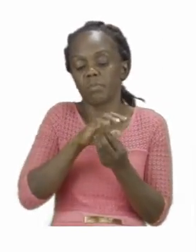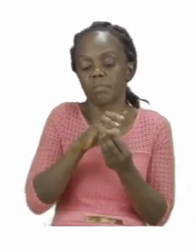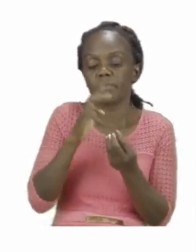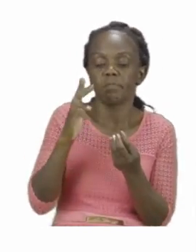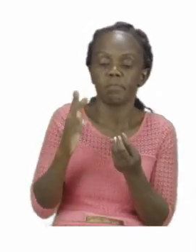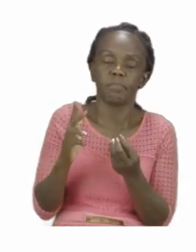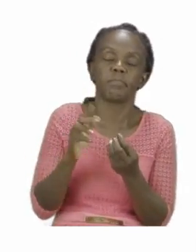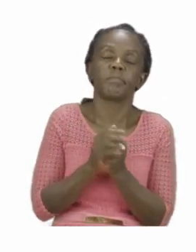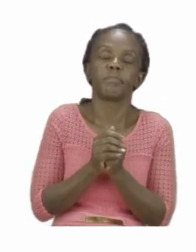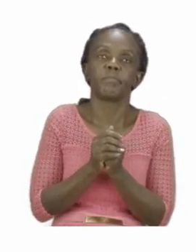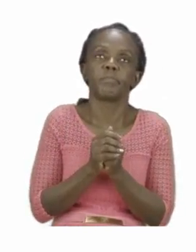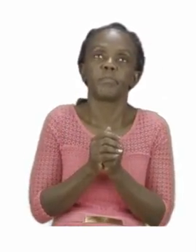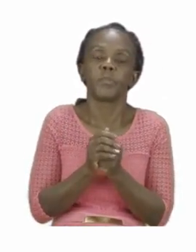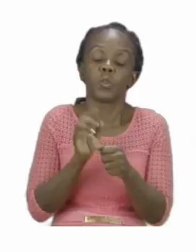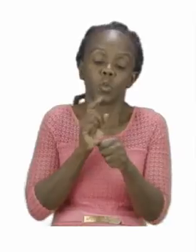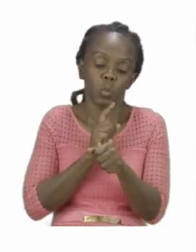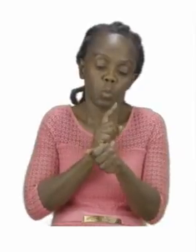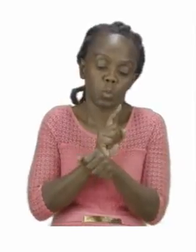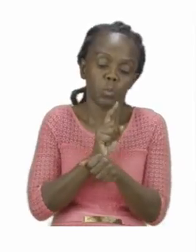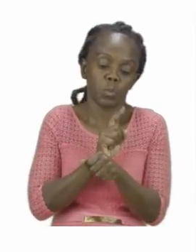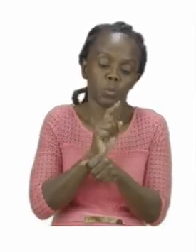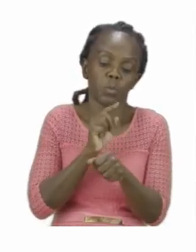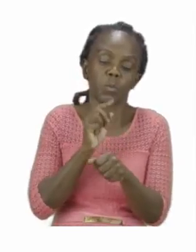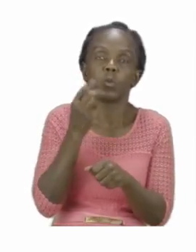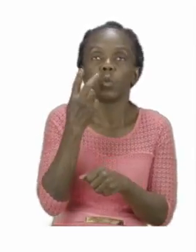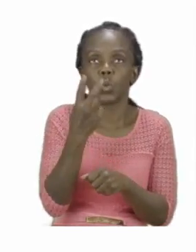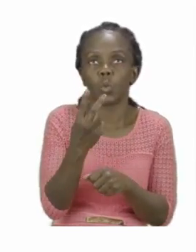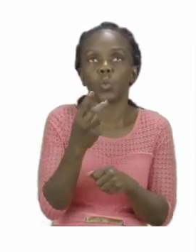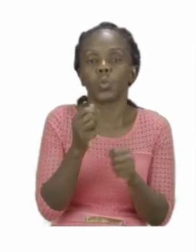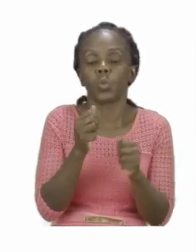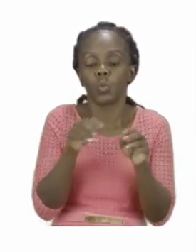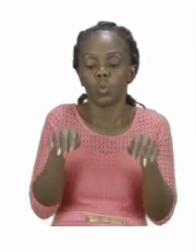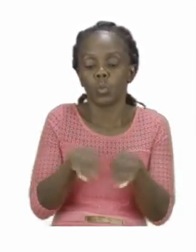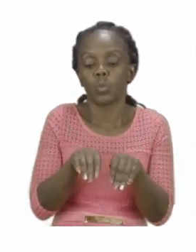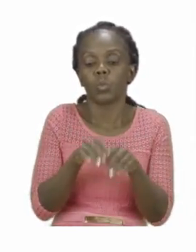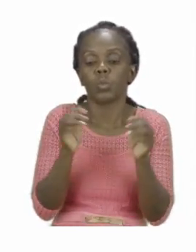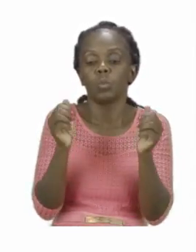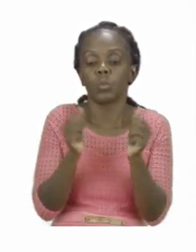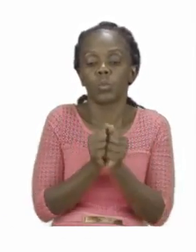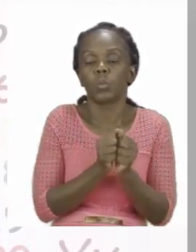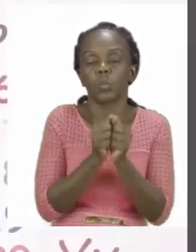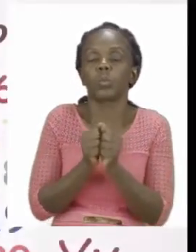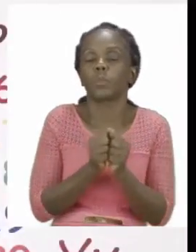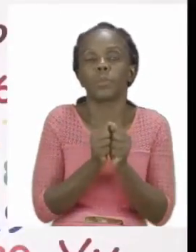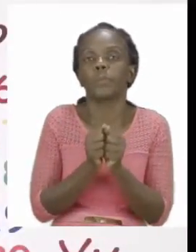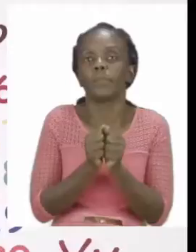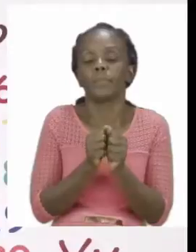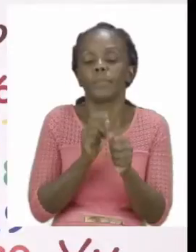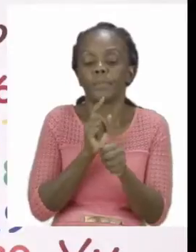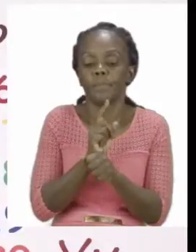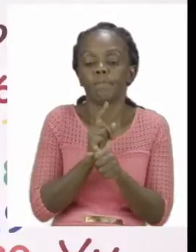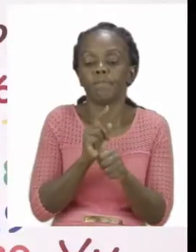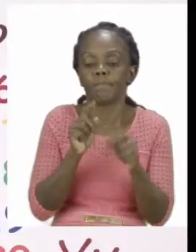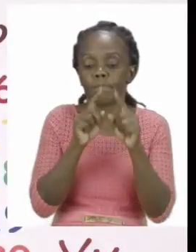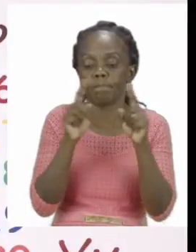do the first two together, but before we do that, let's take a look at the board. Now I